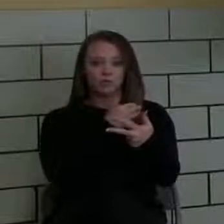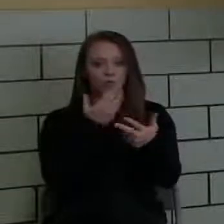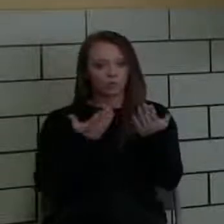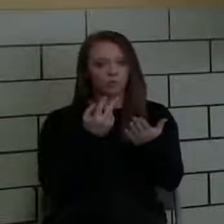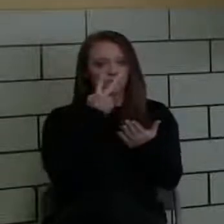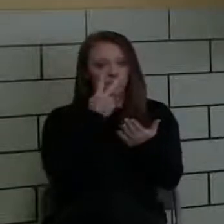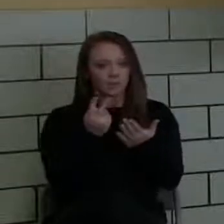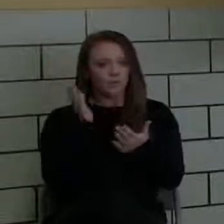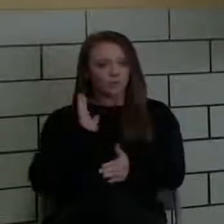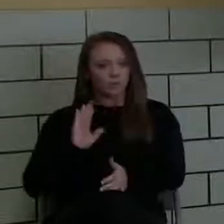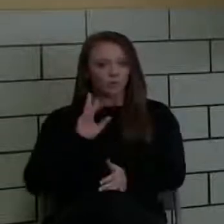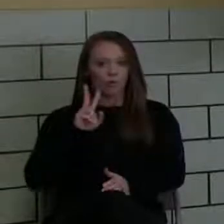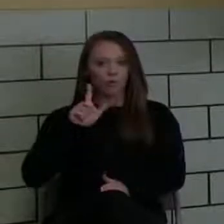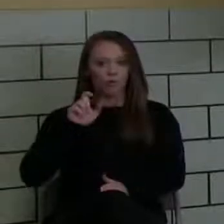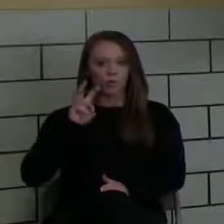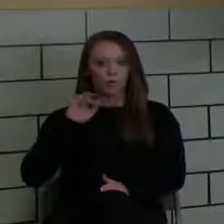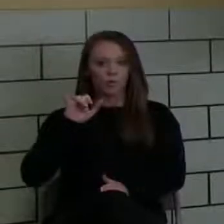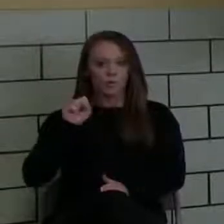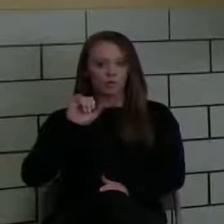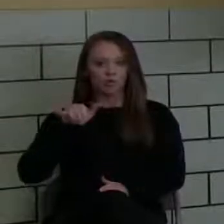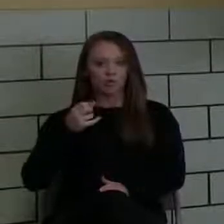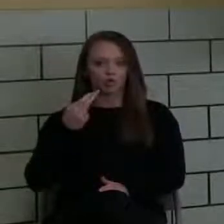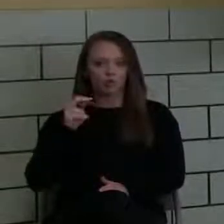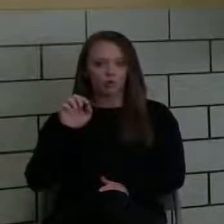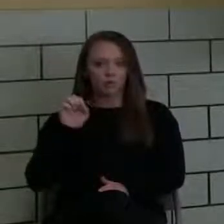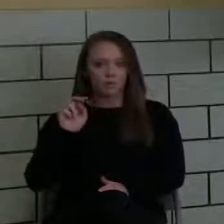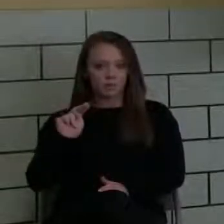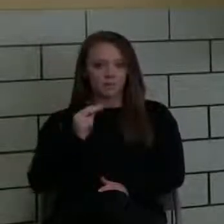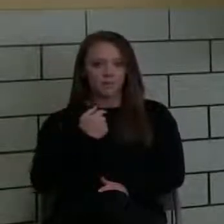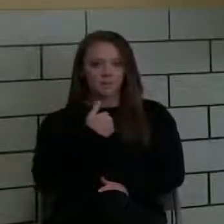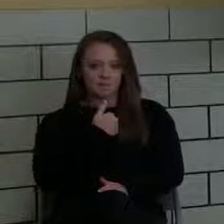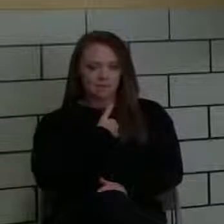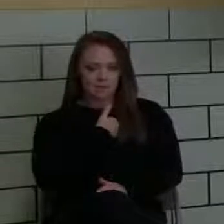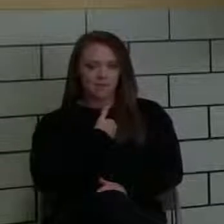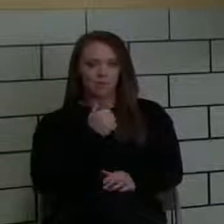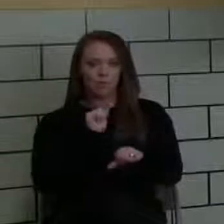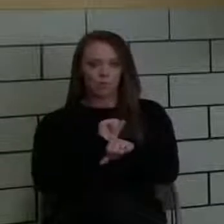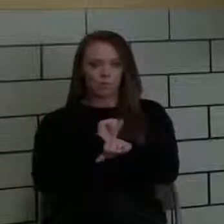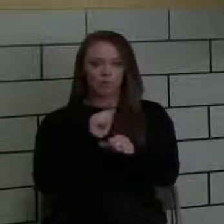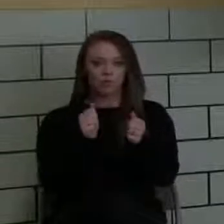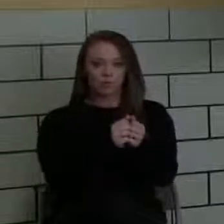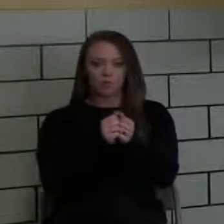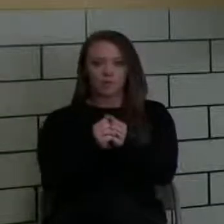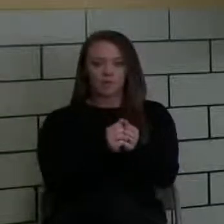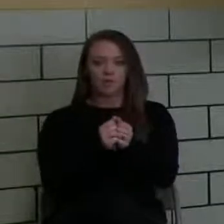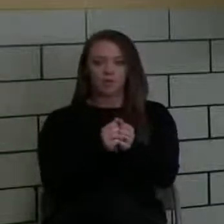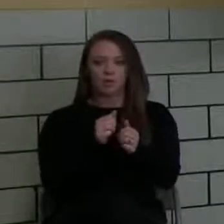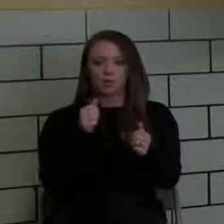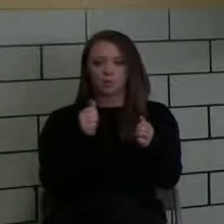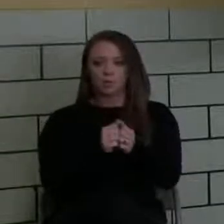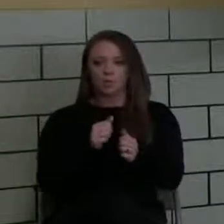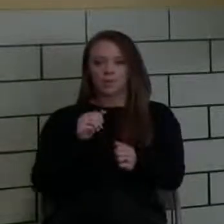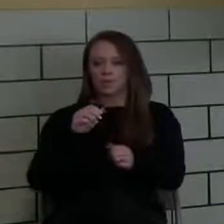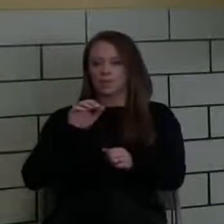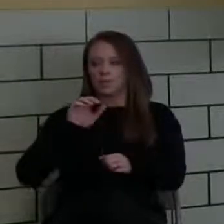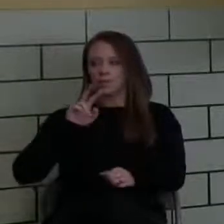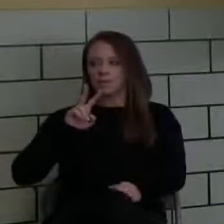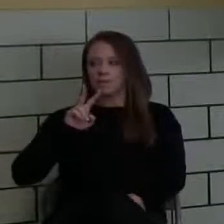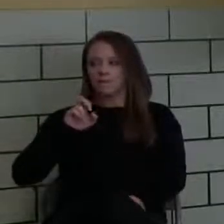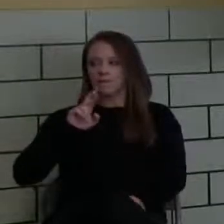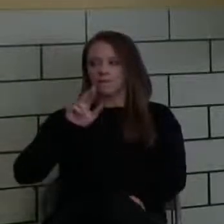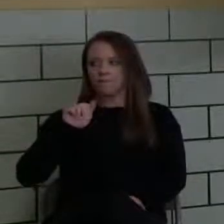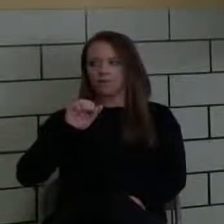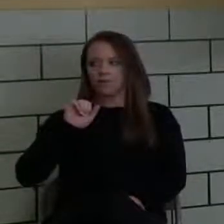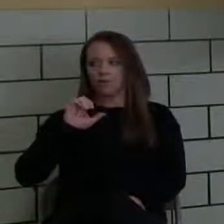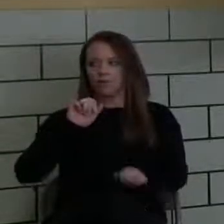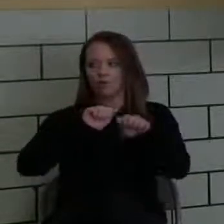Louis Johnson and I worked together on the downtown master plan with Riviera Architects as well. So I think he was in front of